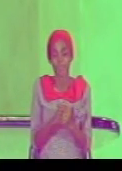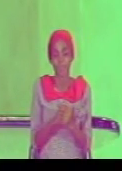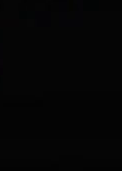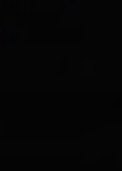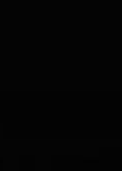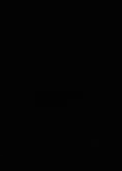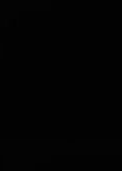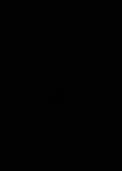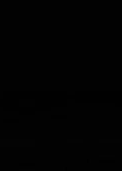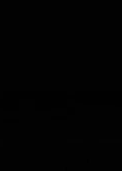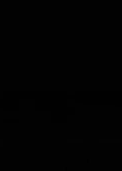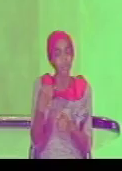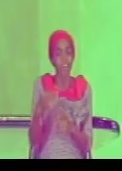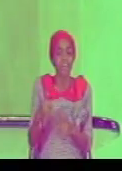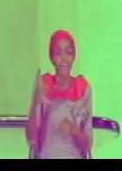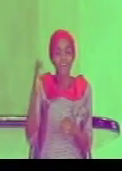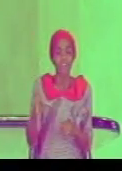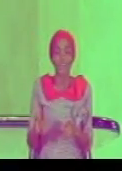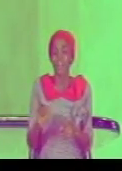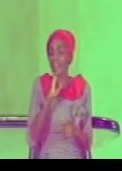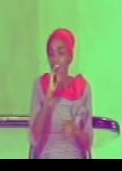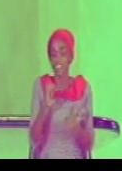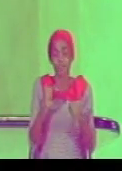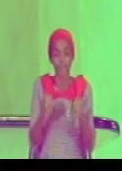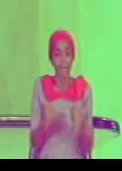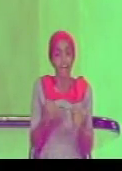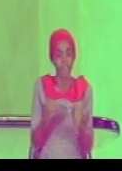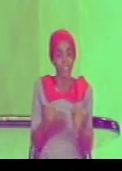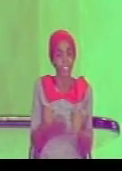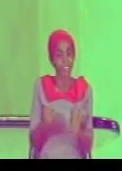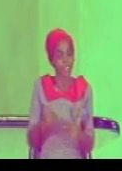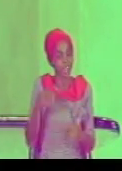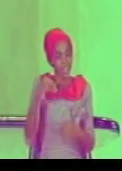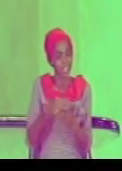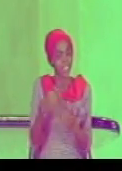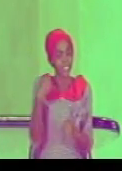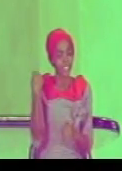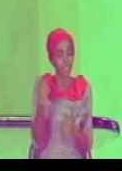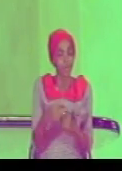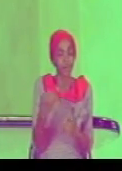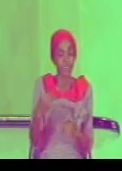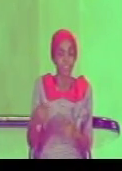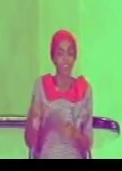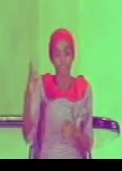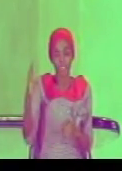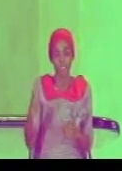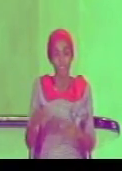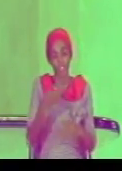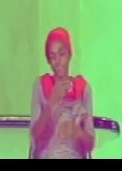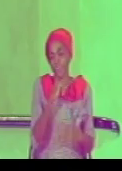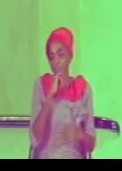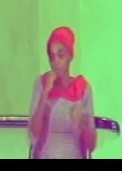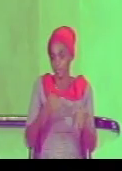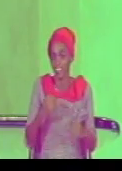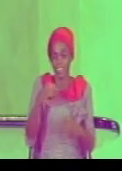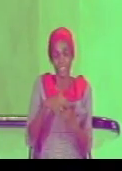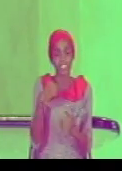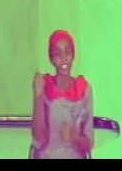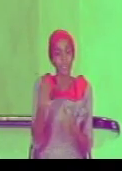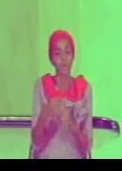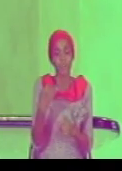word of God. The word of God is power in the world. There is power in